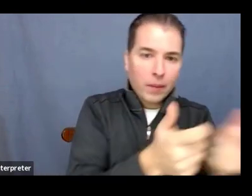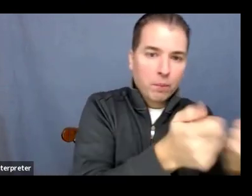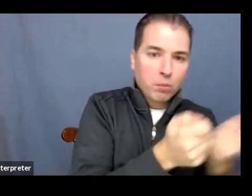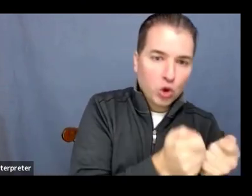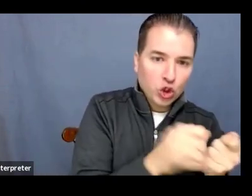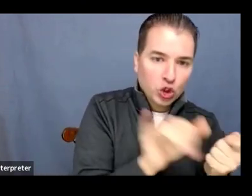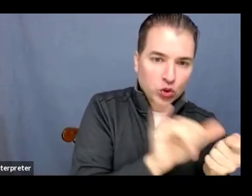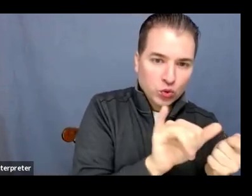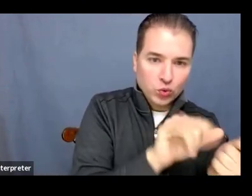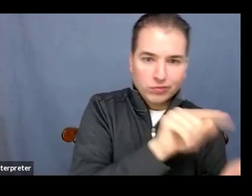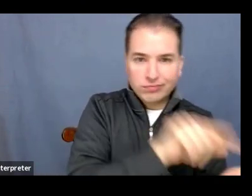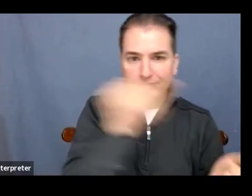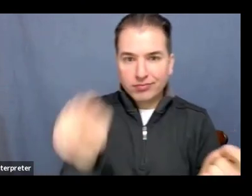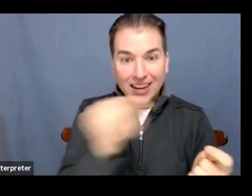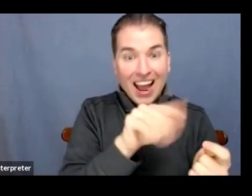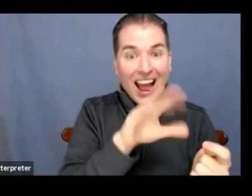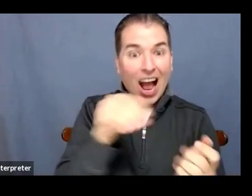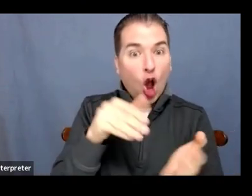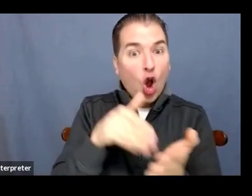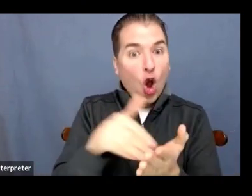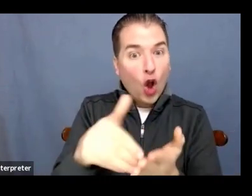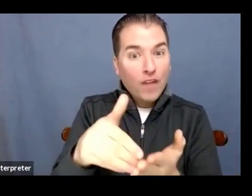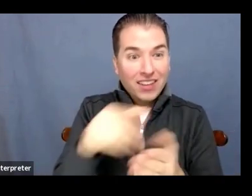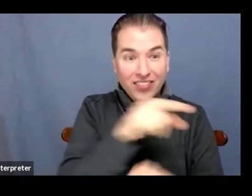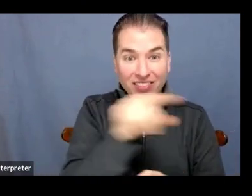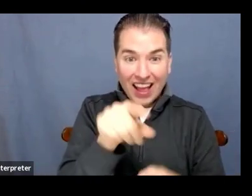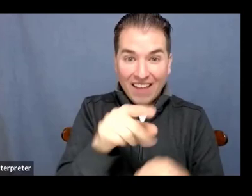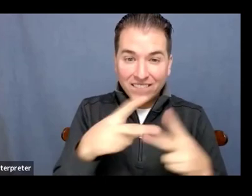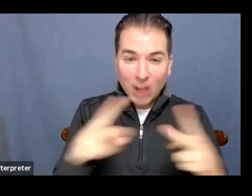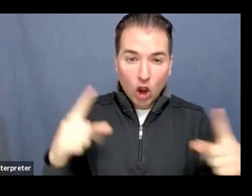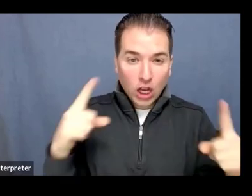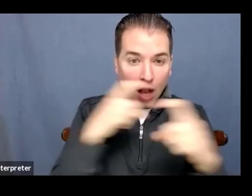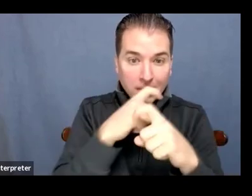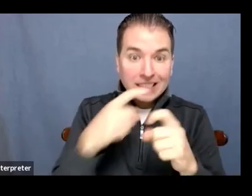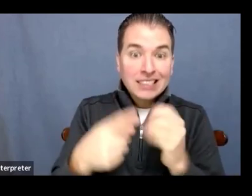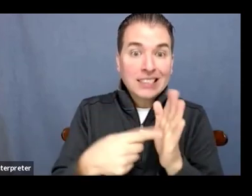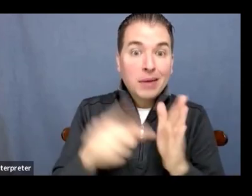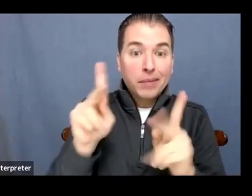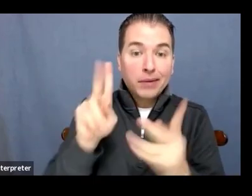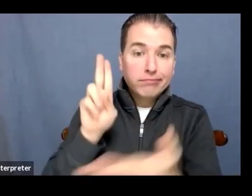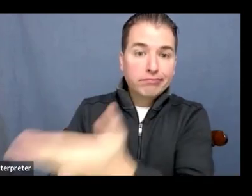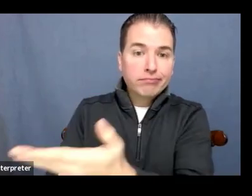or an advertising agency because of the complexity, right?